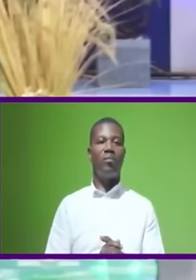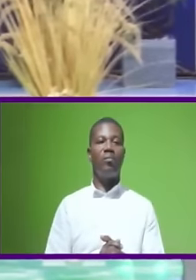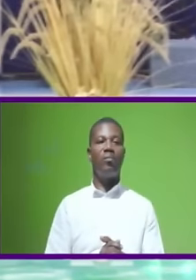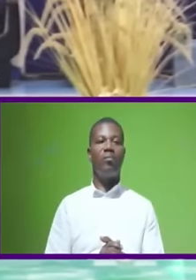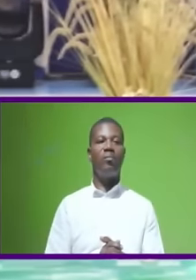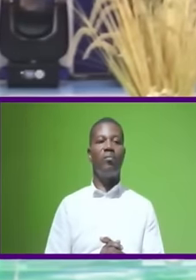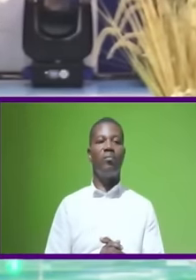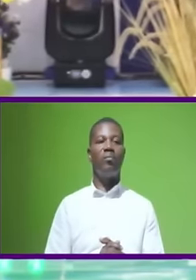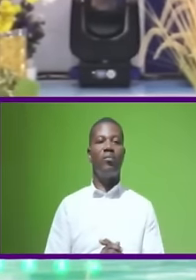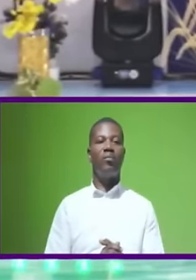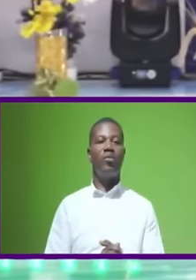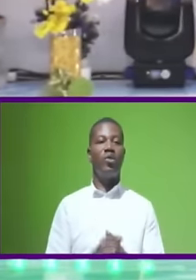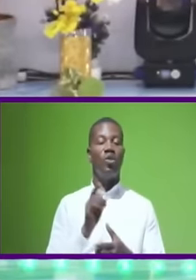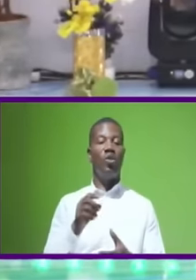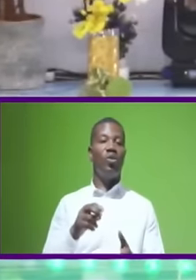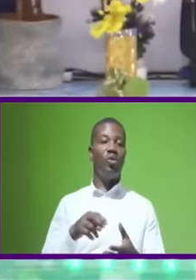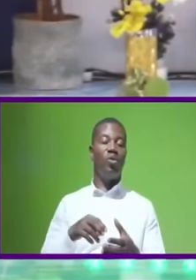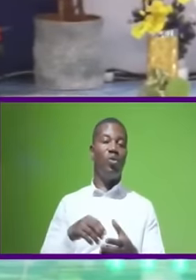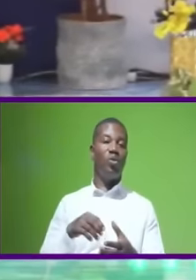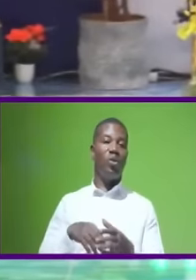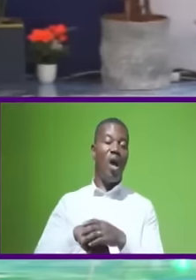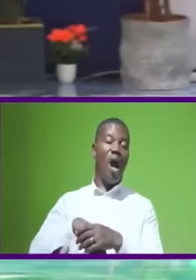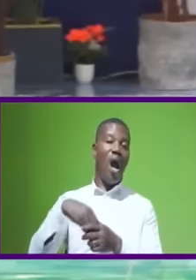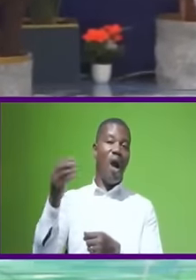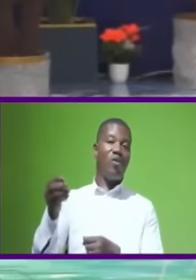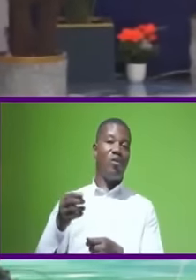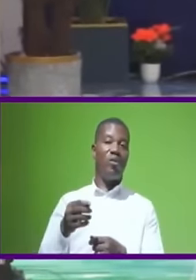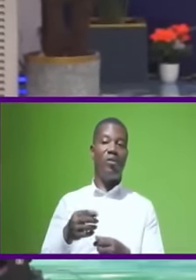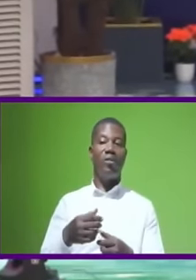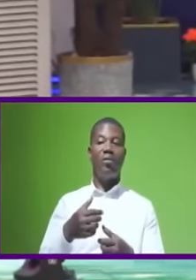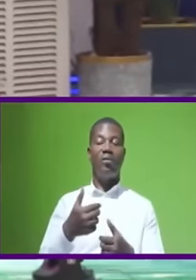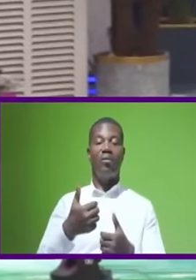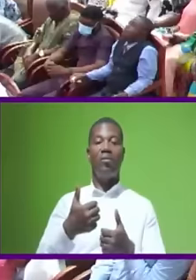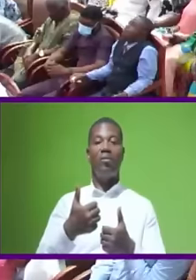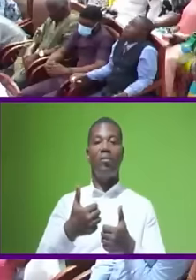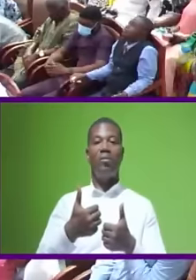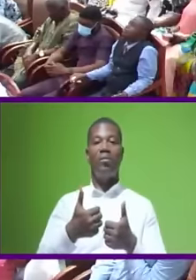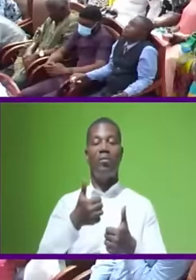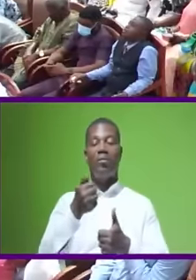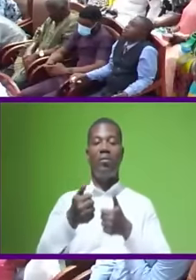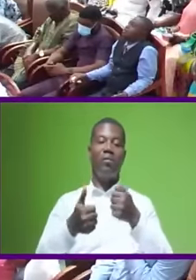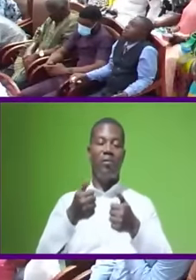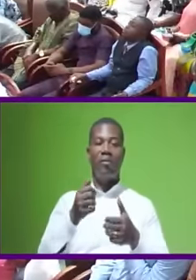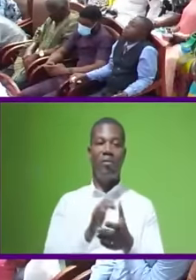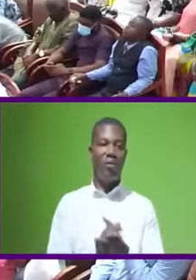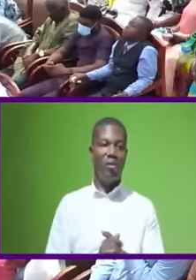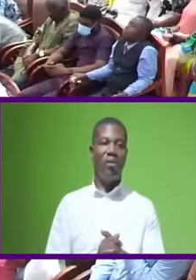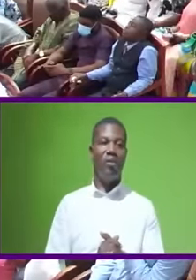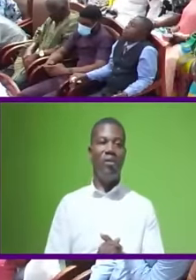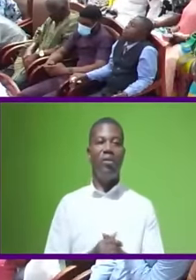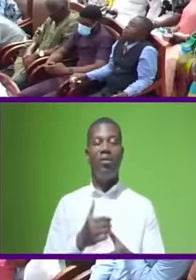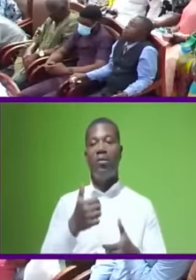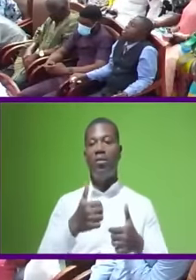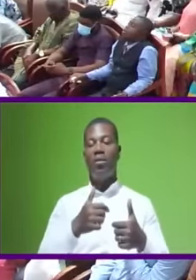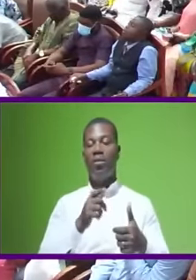were 12, yet you stand somewhere to